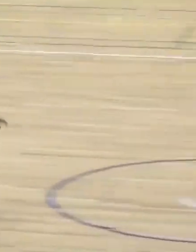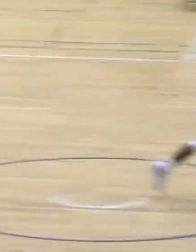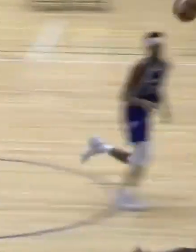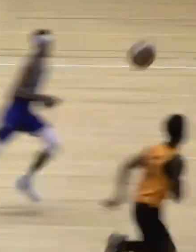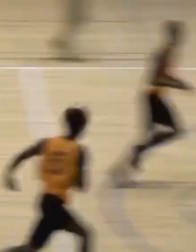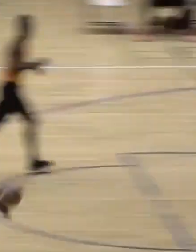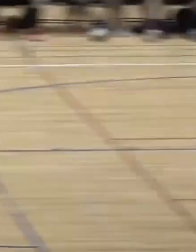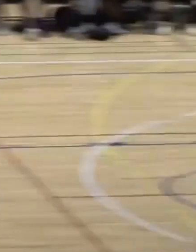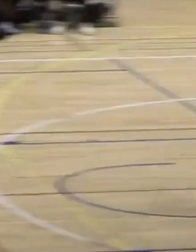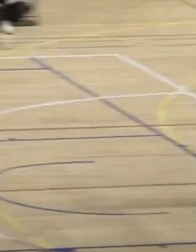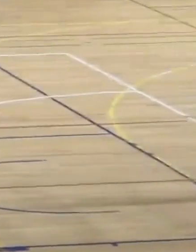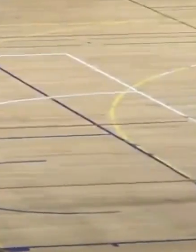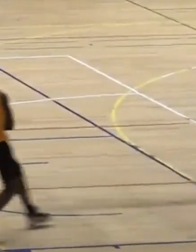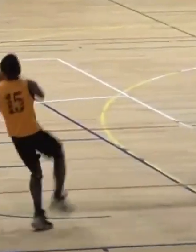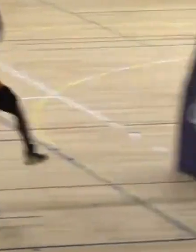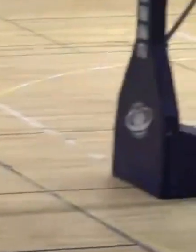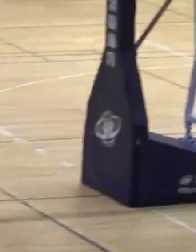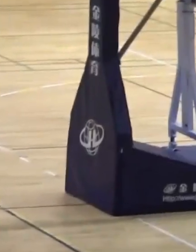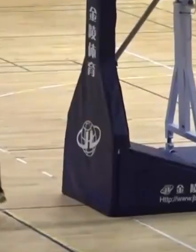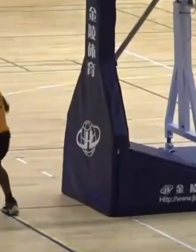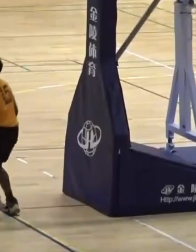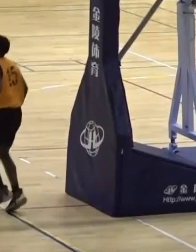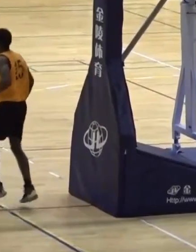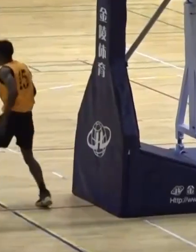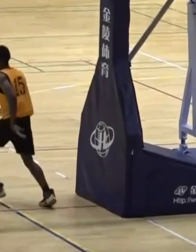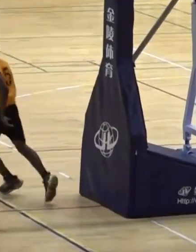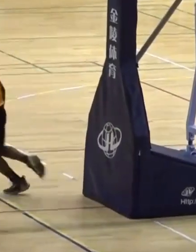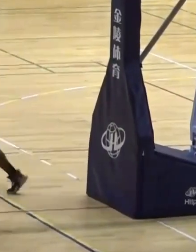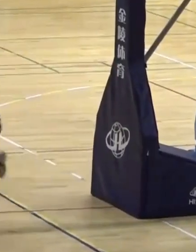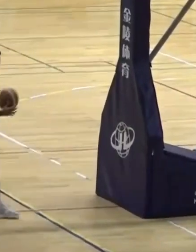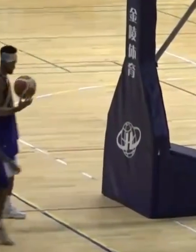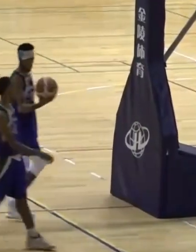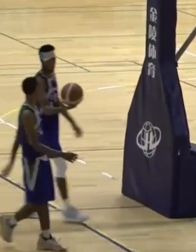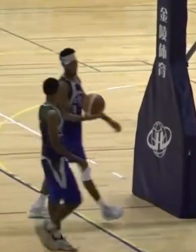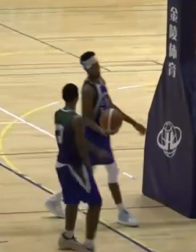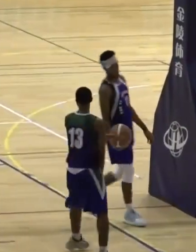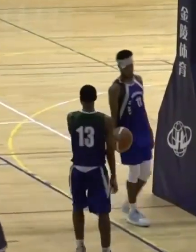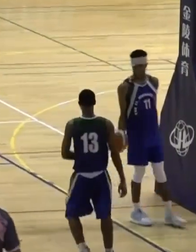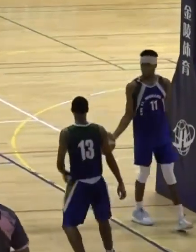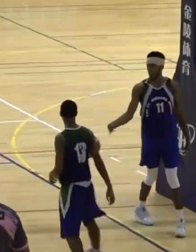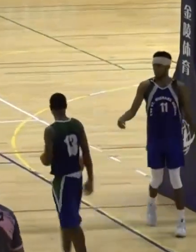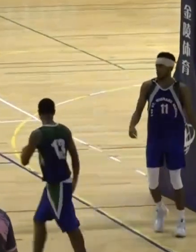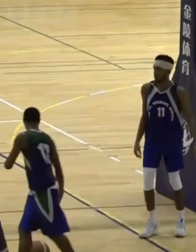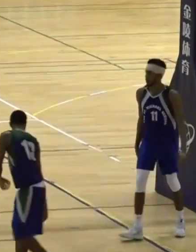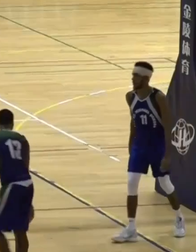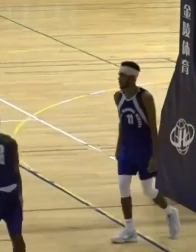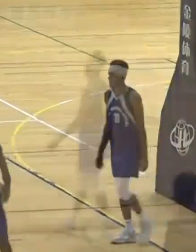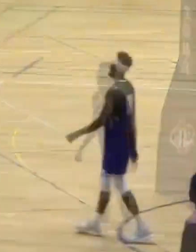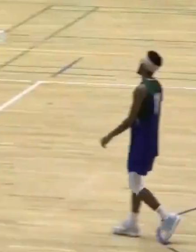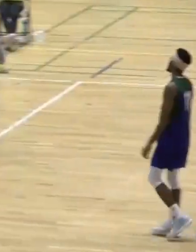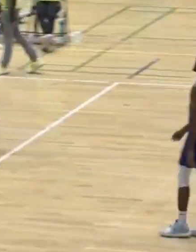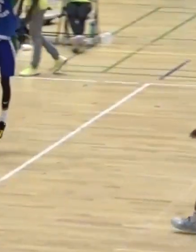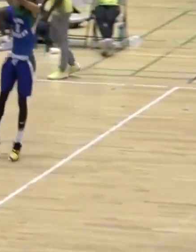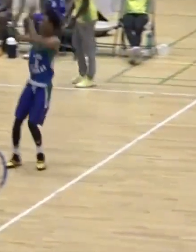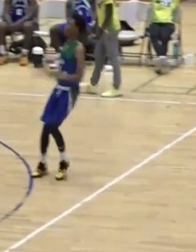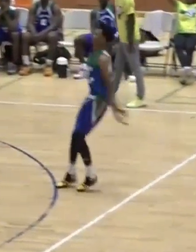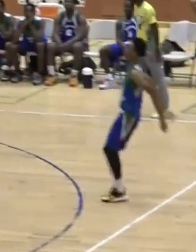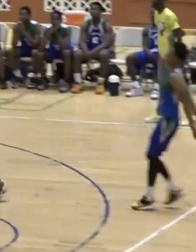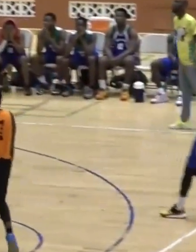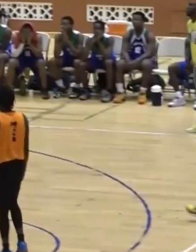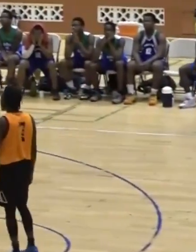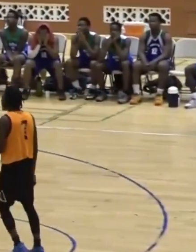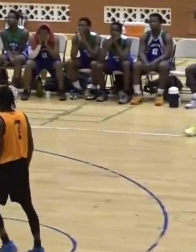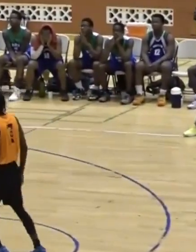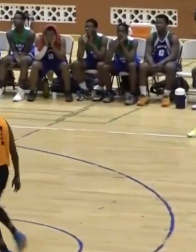in and the ball repossessed, allowing BCC to run away with another 2 points. And by the time young